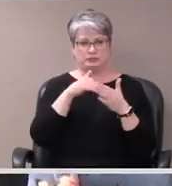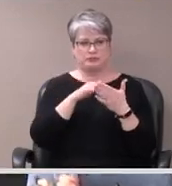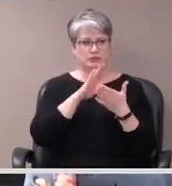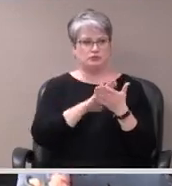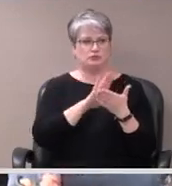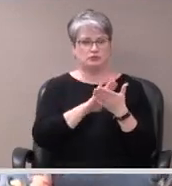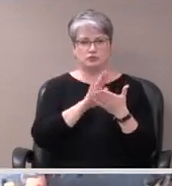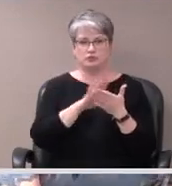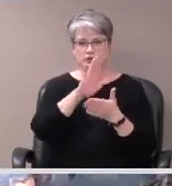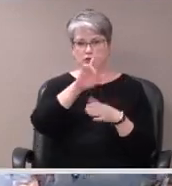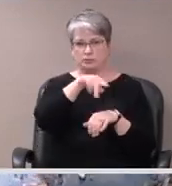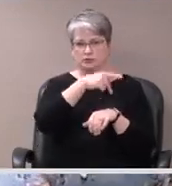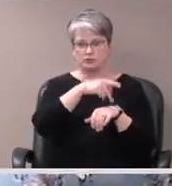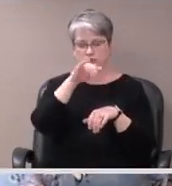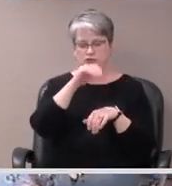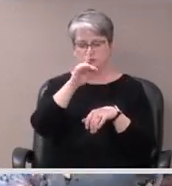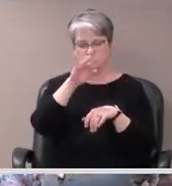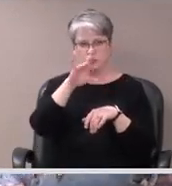Jody Zeller.